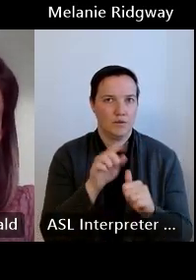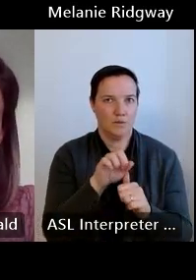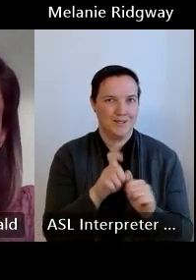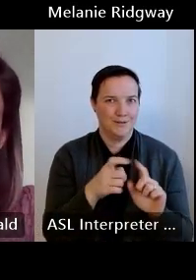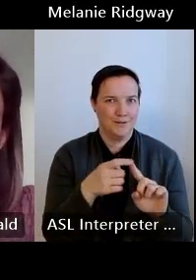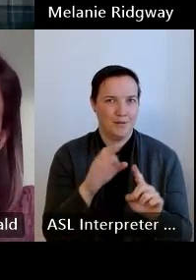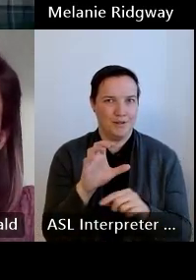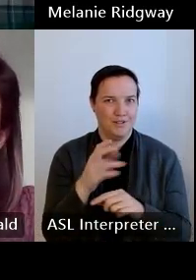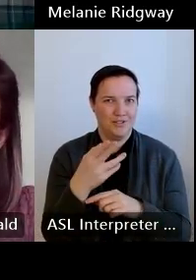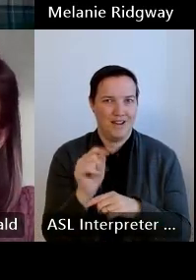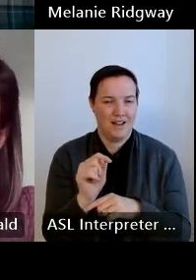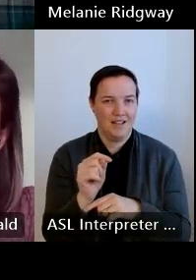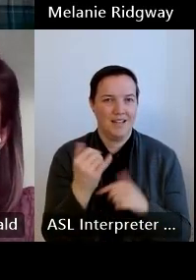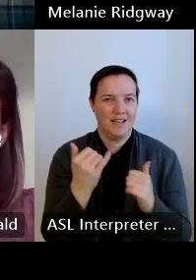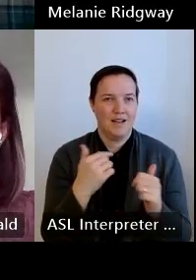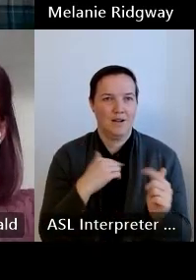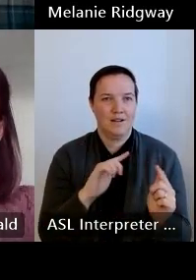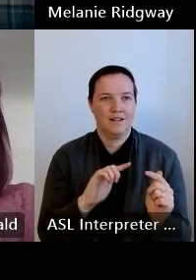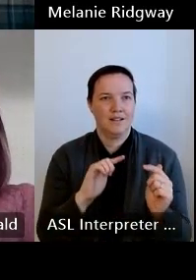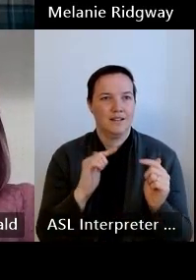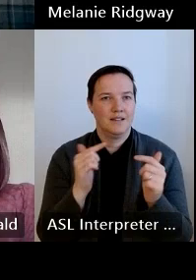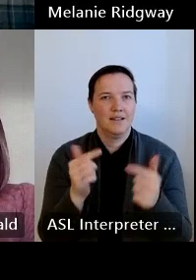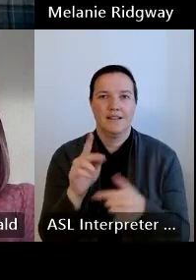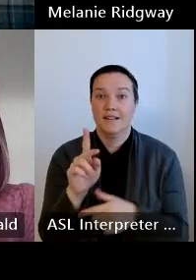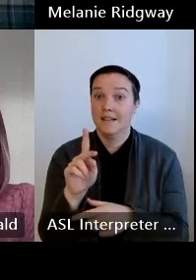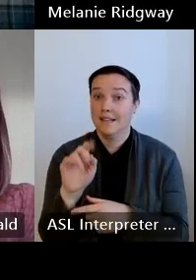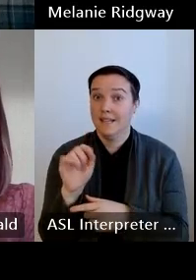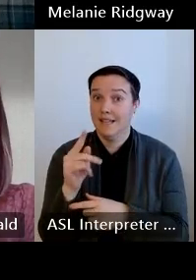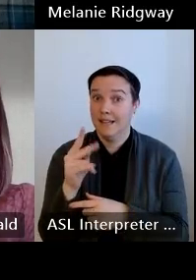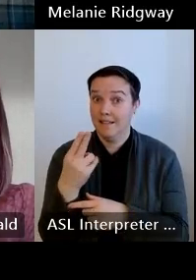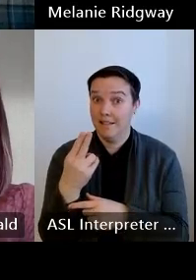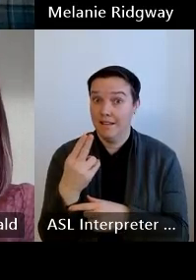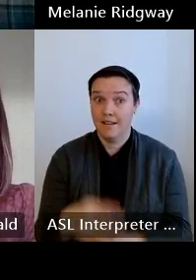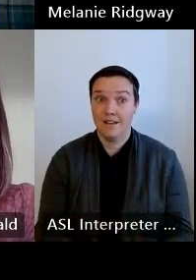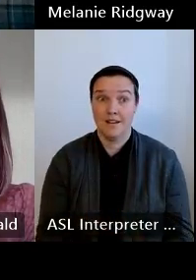it back over to, I think, Keith.